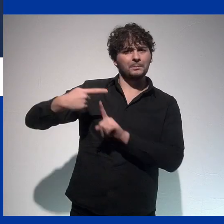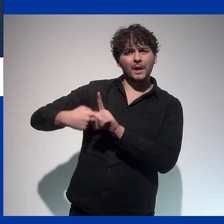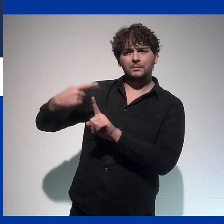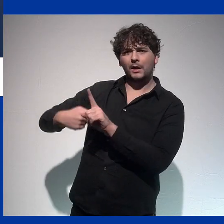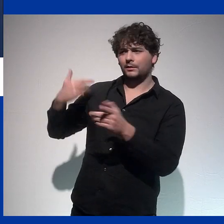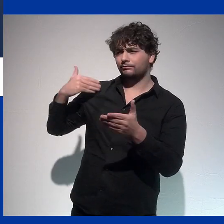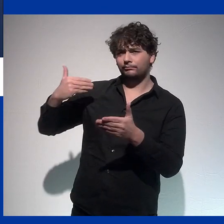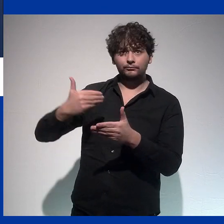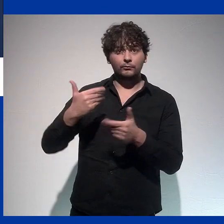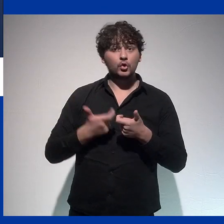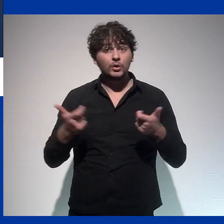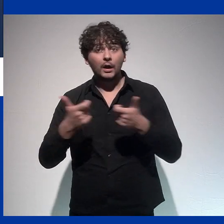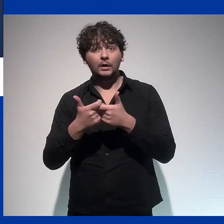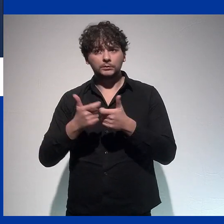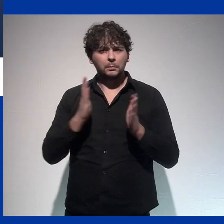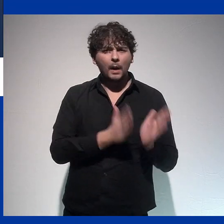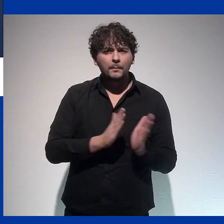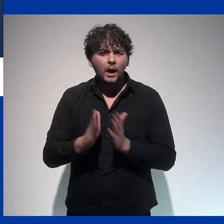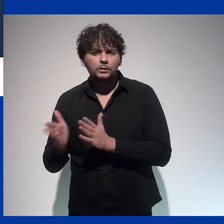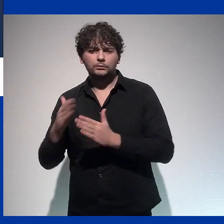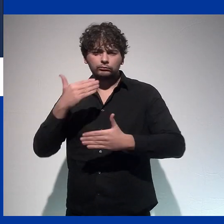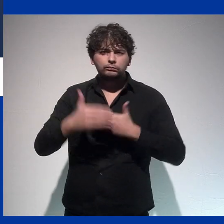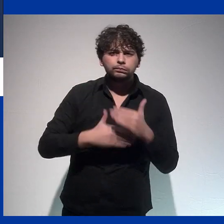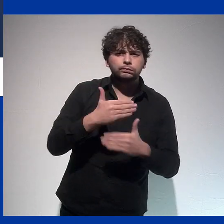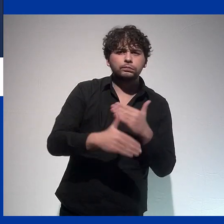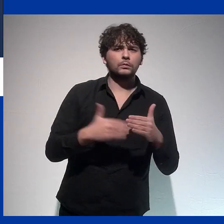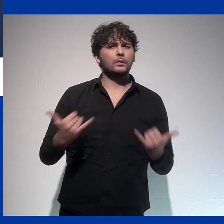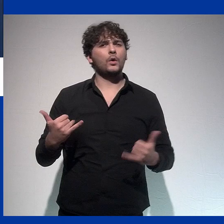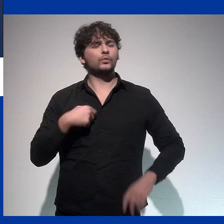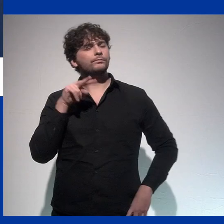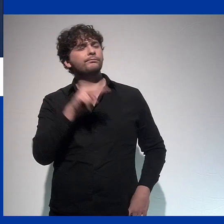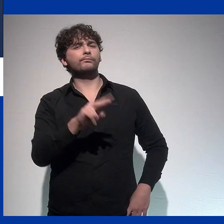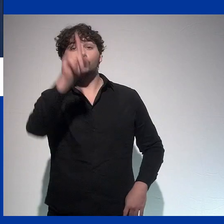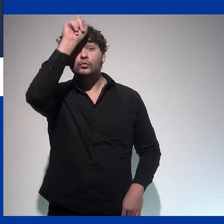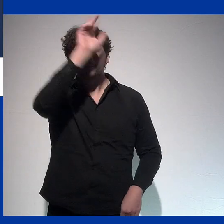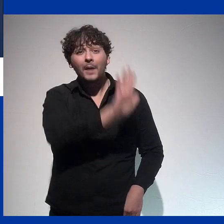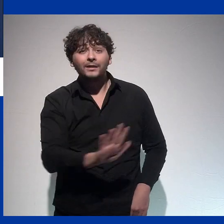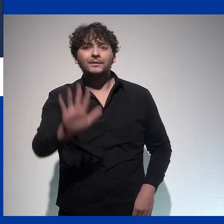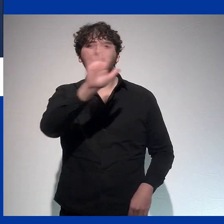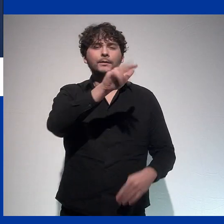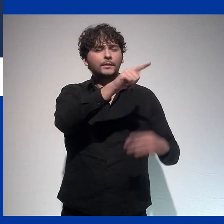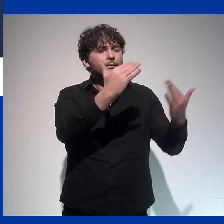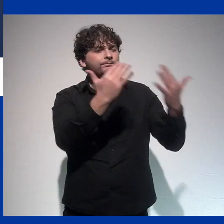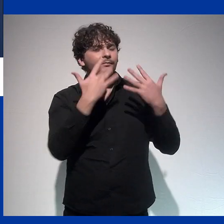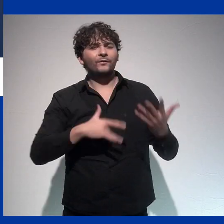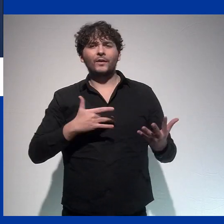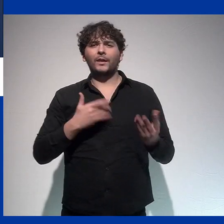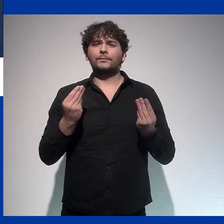this convention, we noticed a growing interest in Germany, too, within the youth work community of